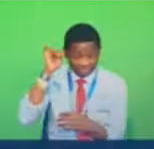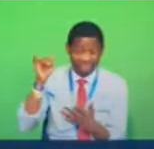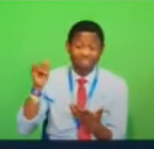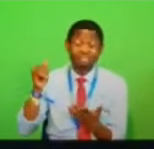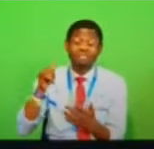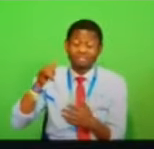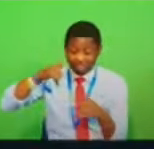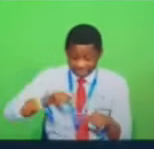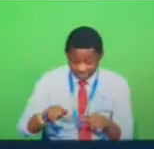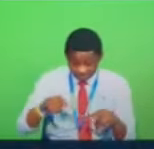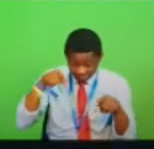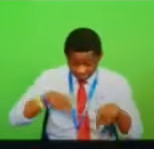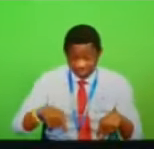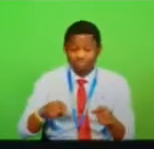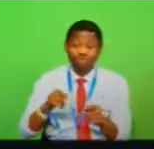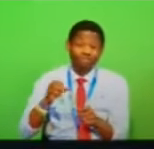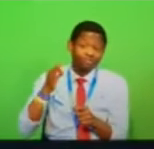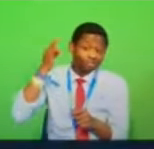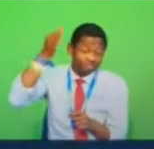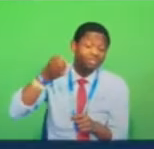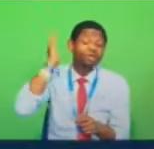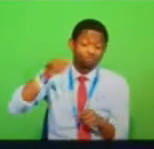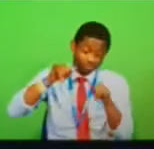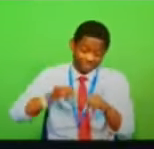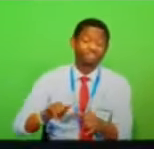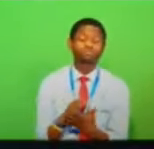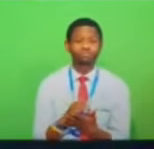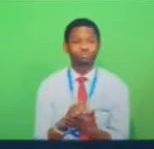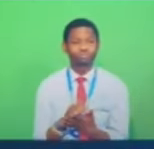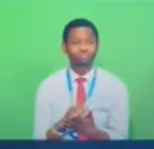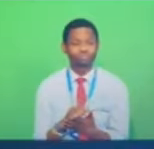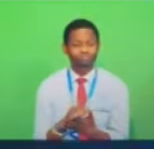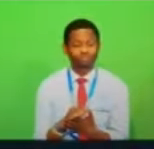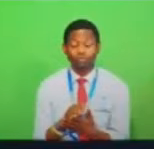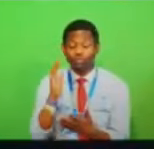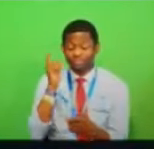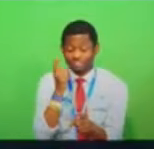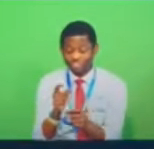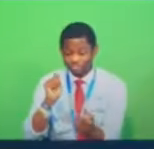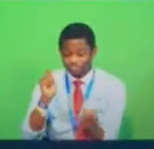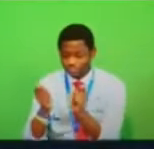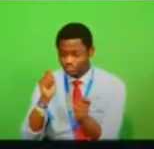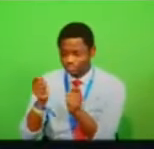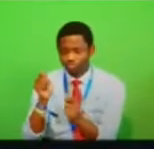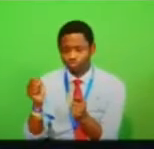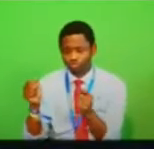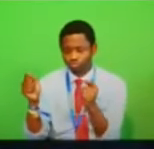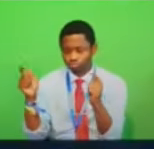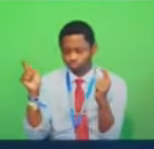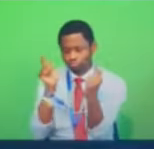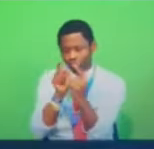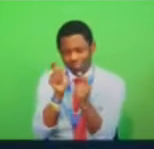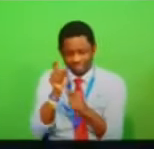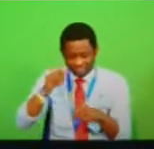forever. He only changes to meet the exigencies of the time. I pray